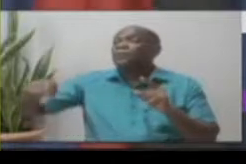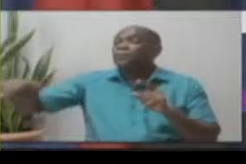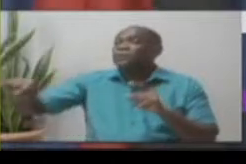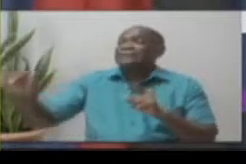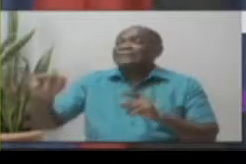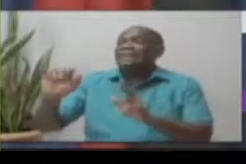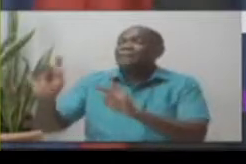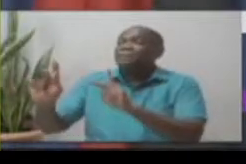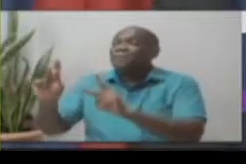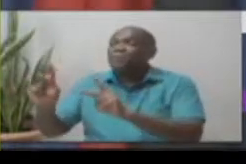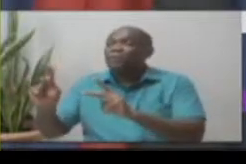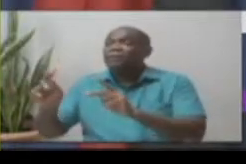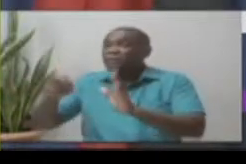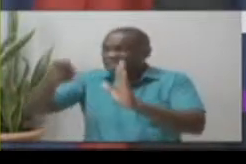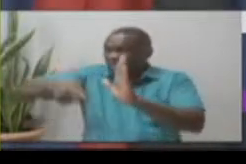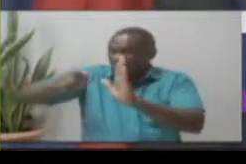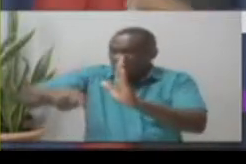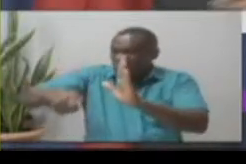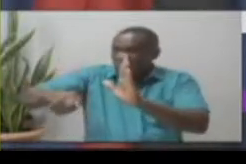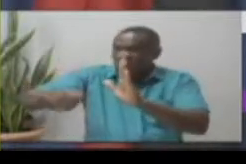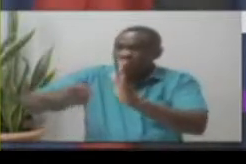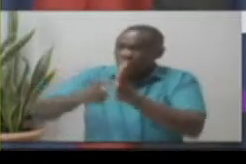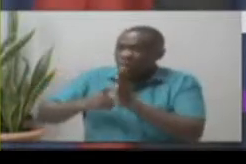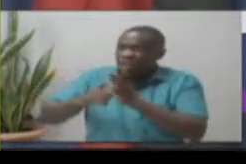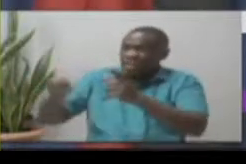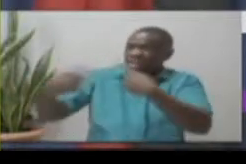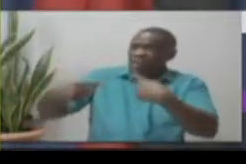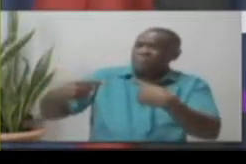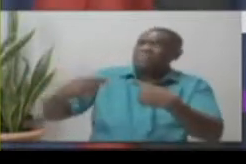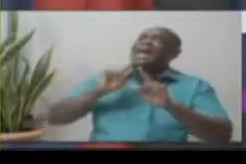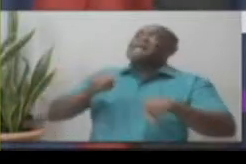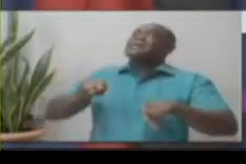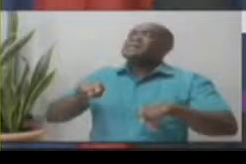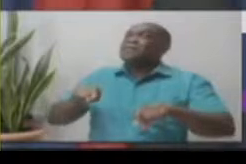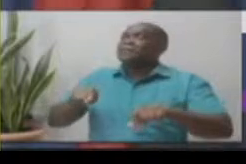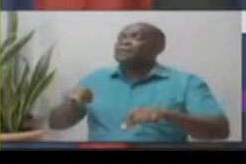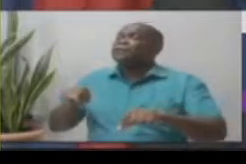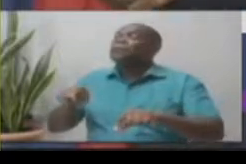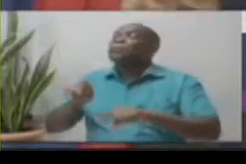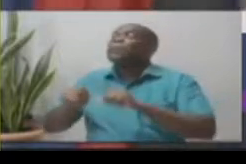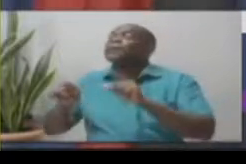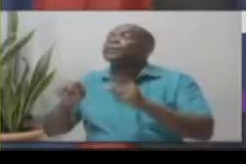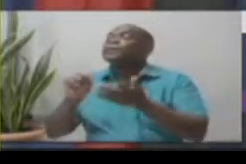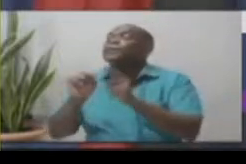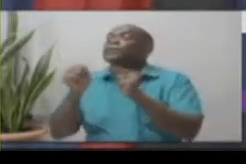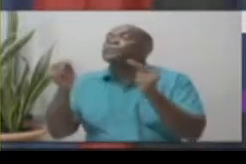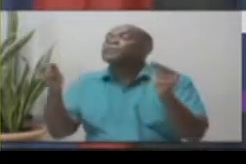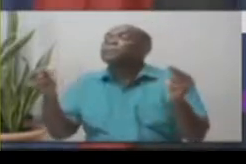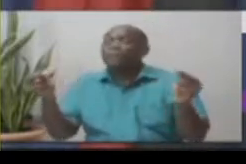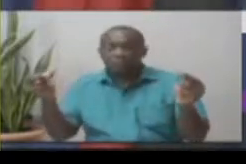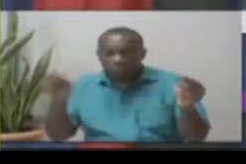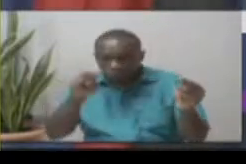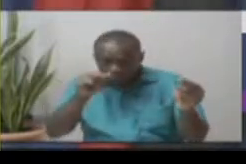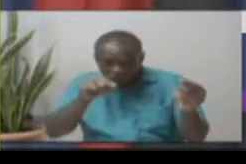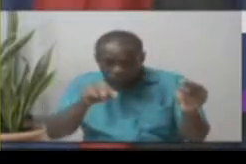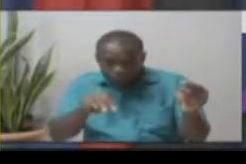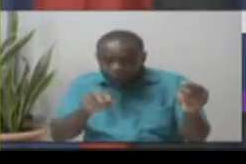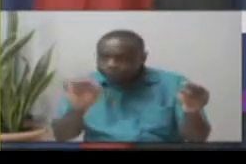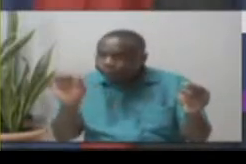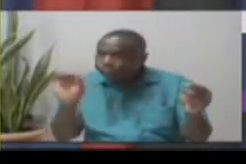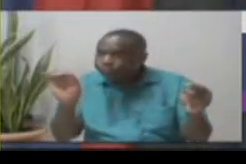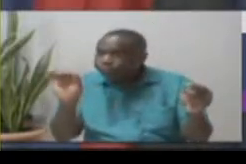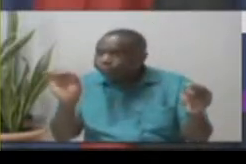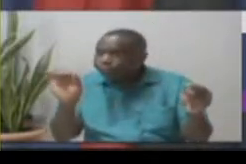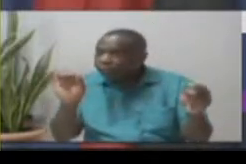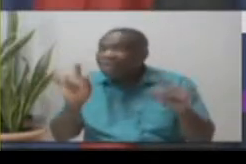interested in a comment from a member of parliament about minister's car, including my own, that